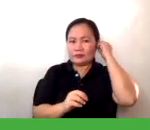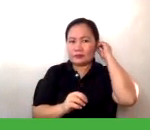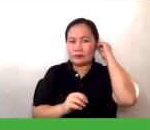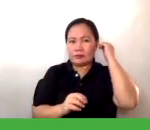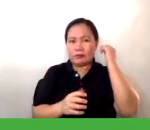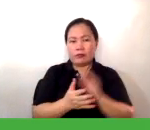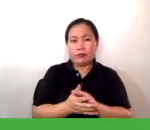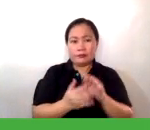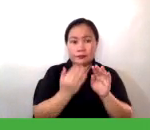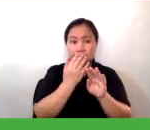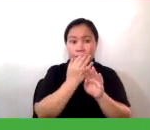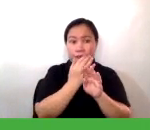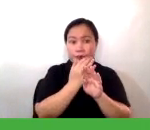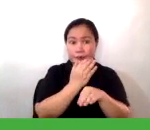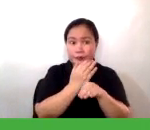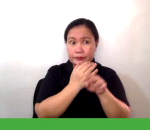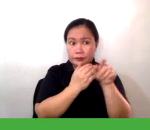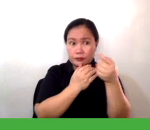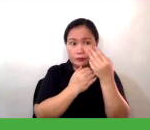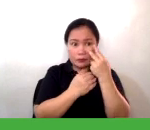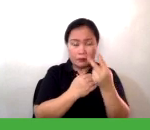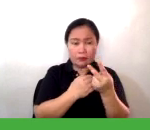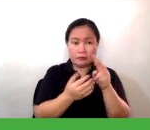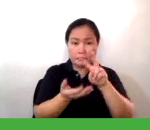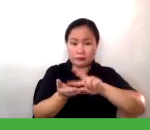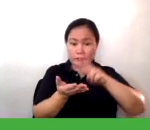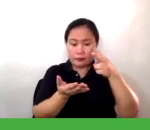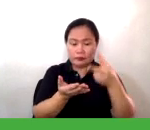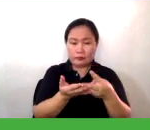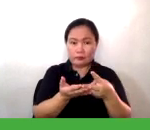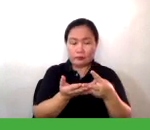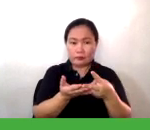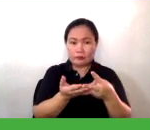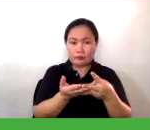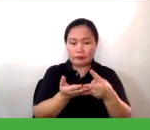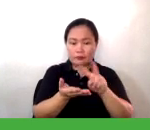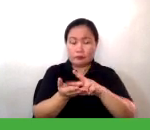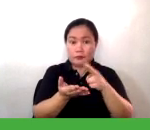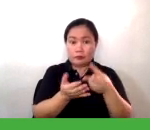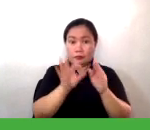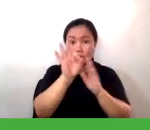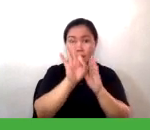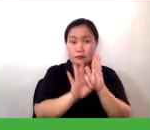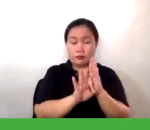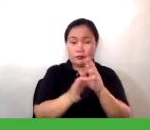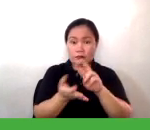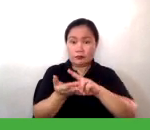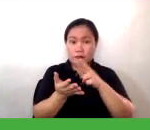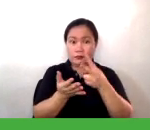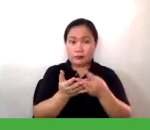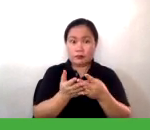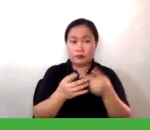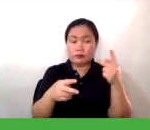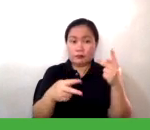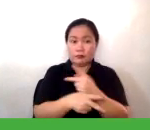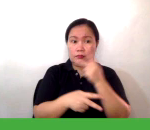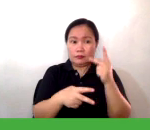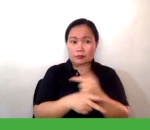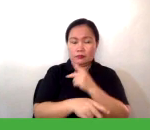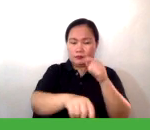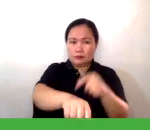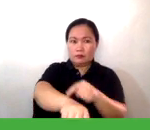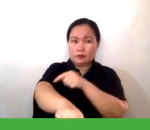Now, balikan natin ang formula ng volume. Diba? For us to get the